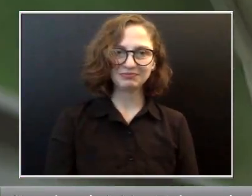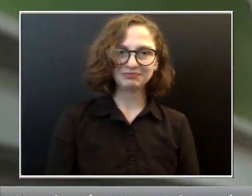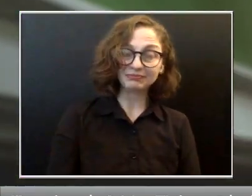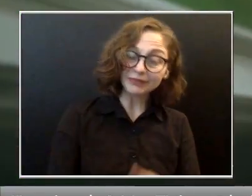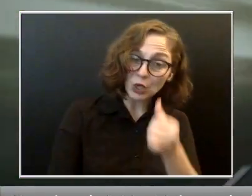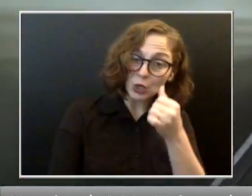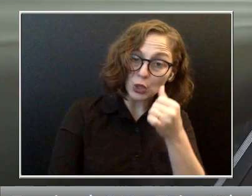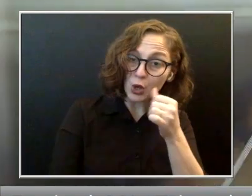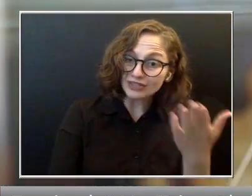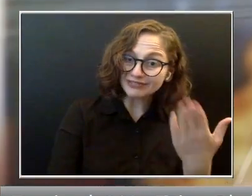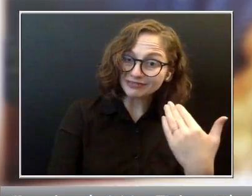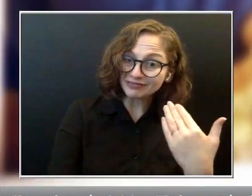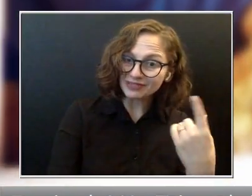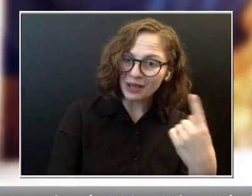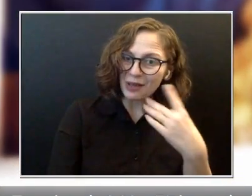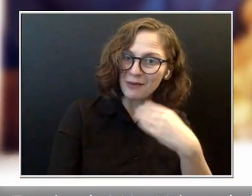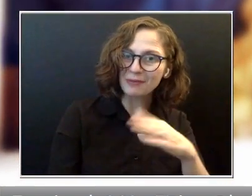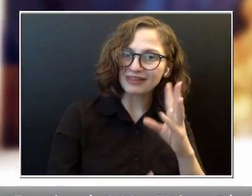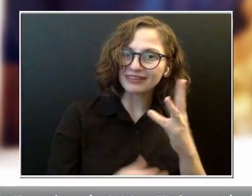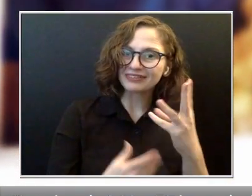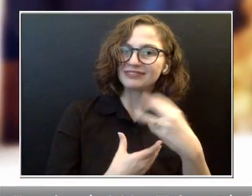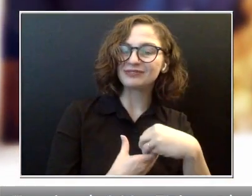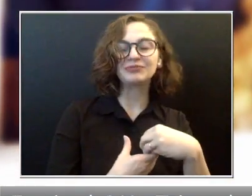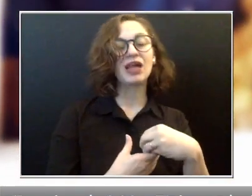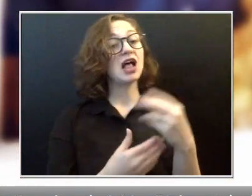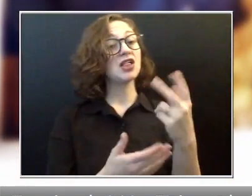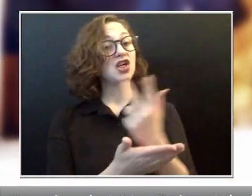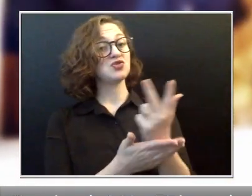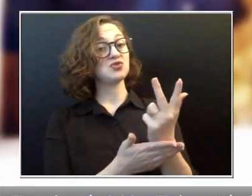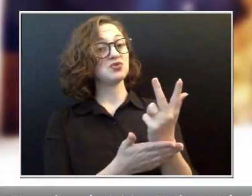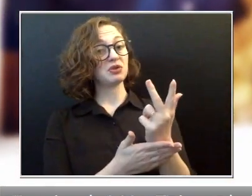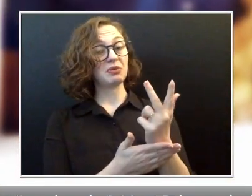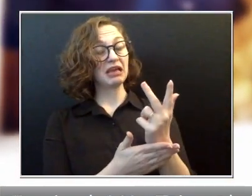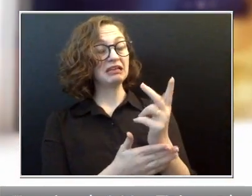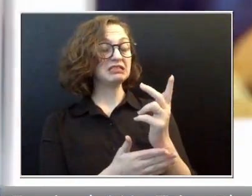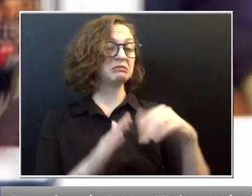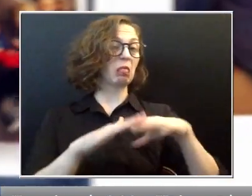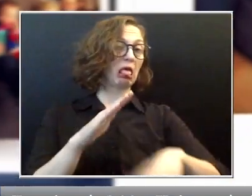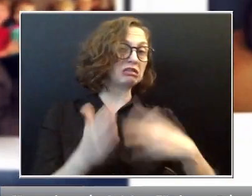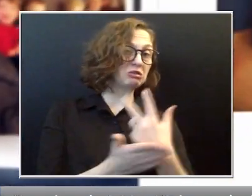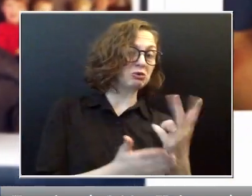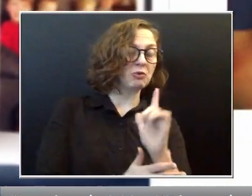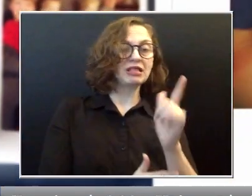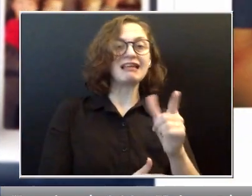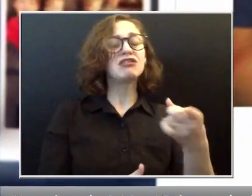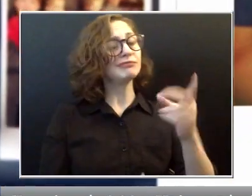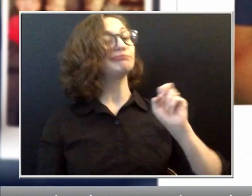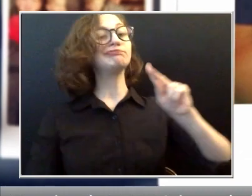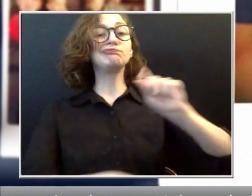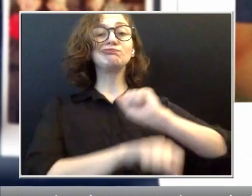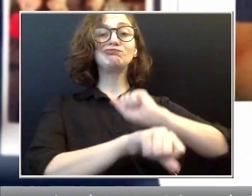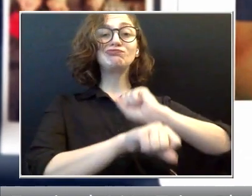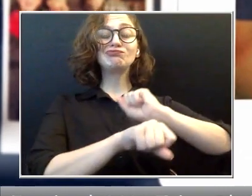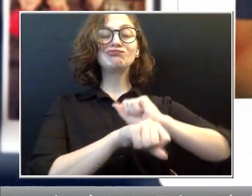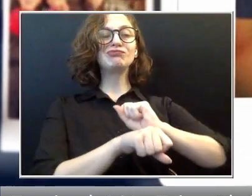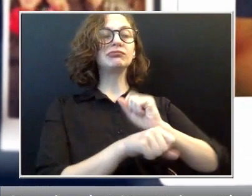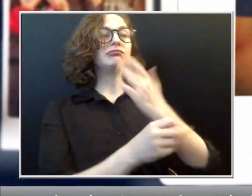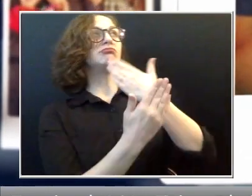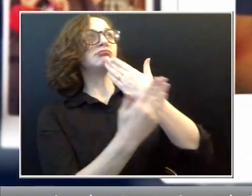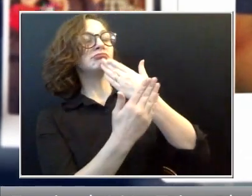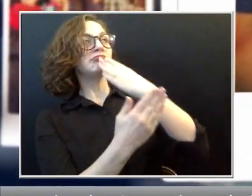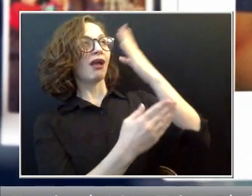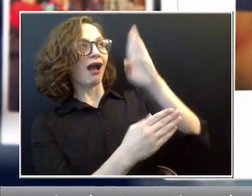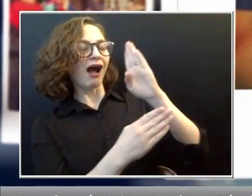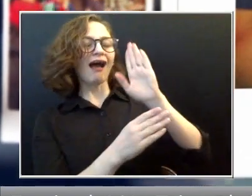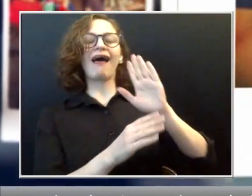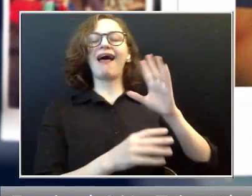than 3 weeks after that, Rick was back at work, praising God and his medical team for allowing him the chance to meet his